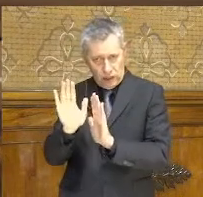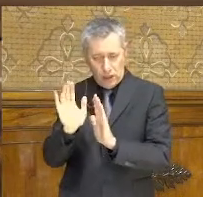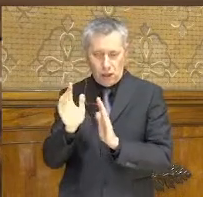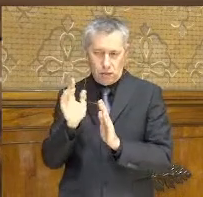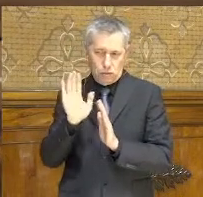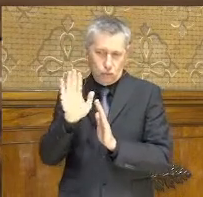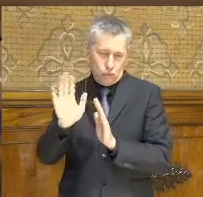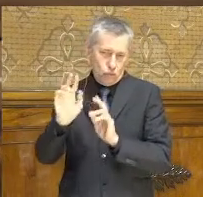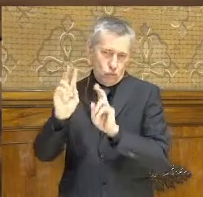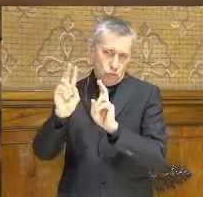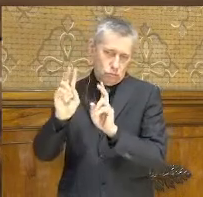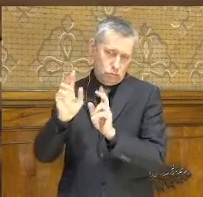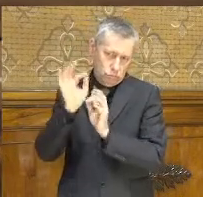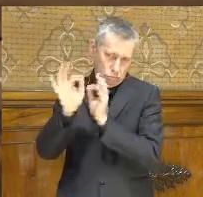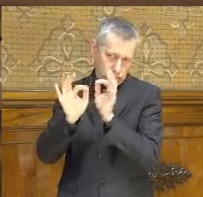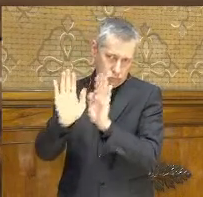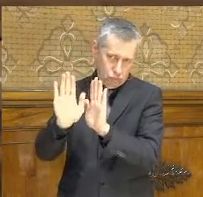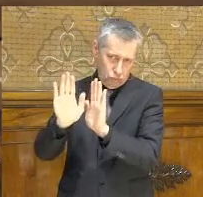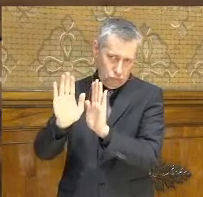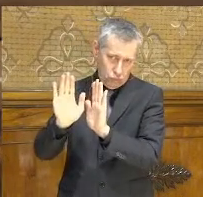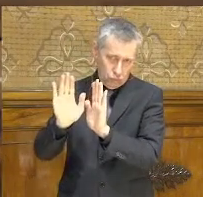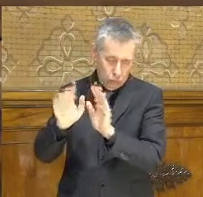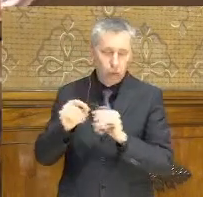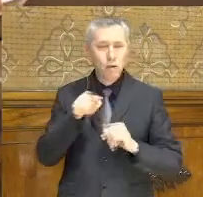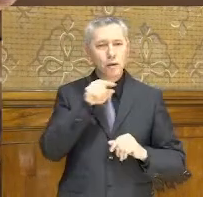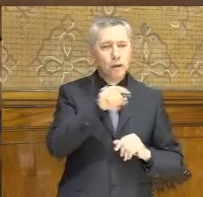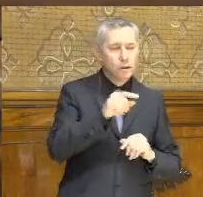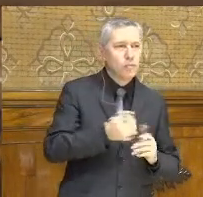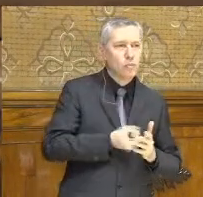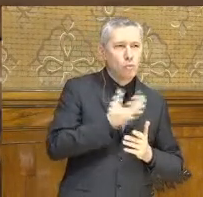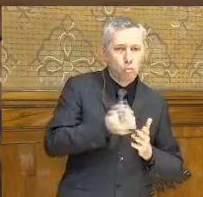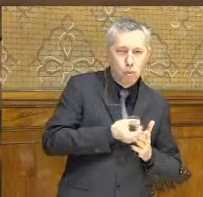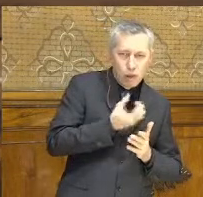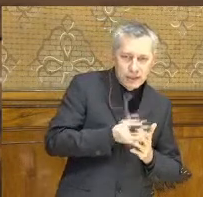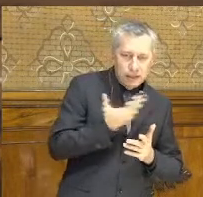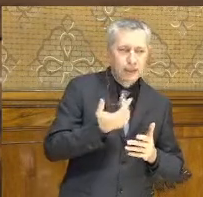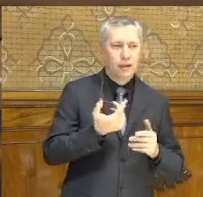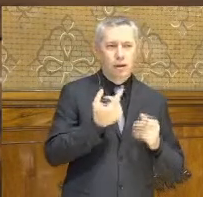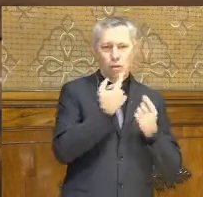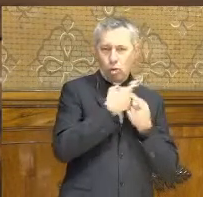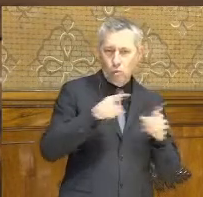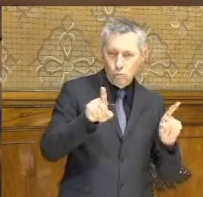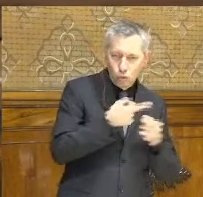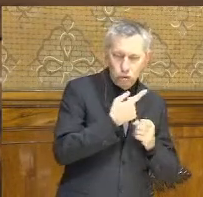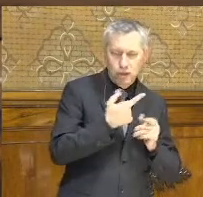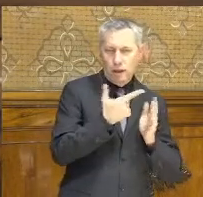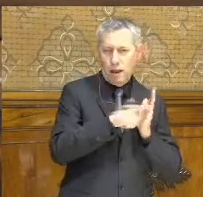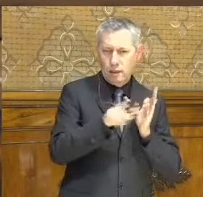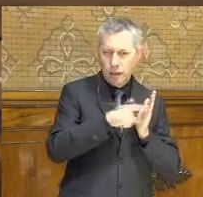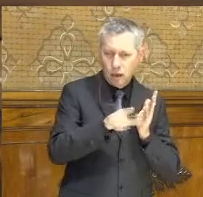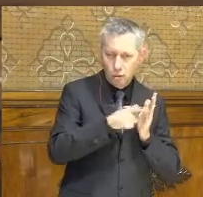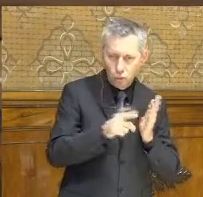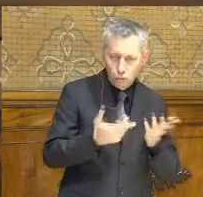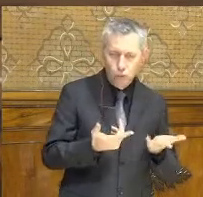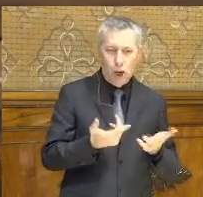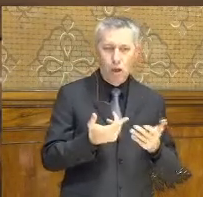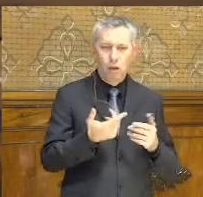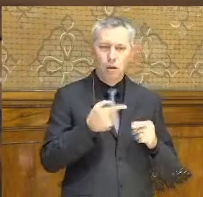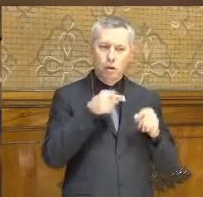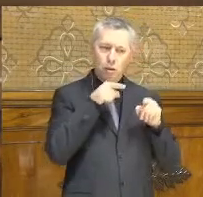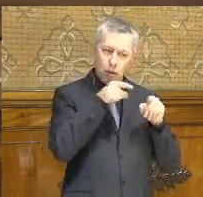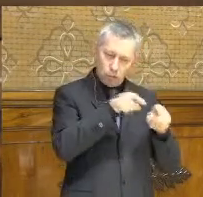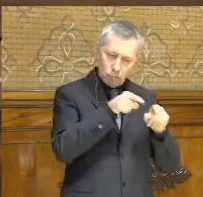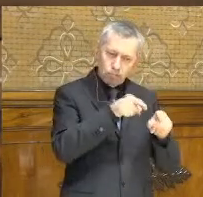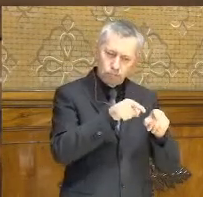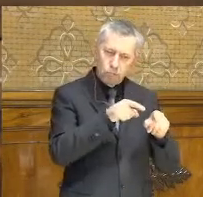argumentation, what poetry, literature, music can show in a very direct way? So this was